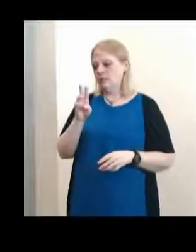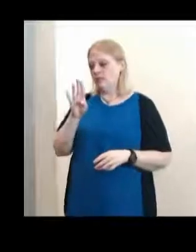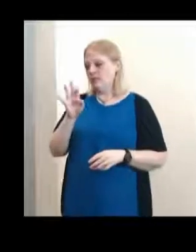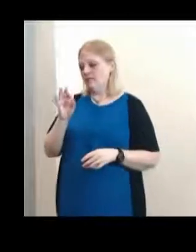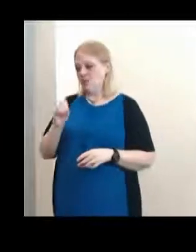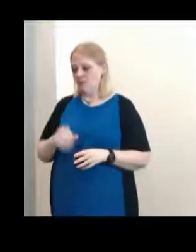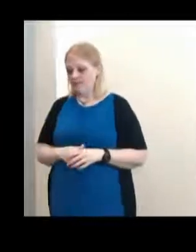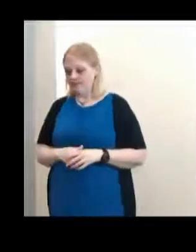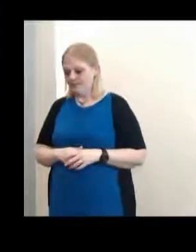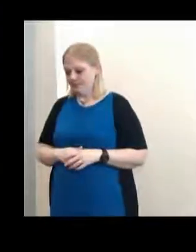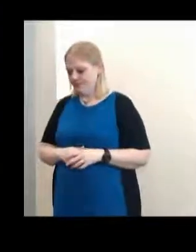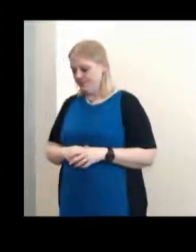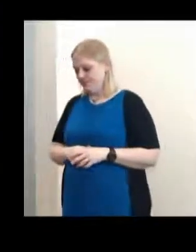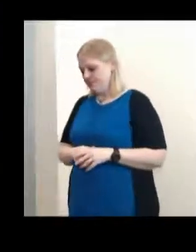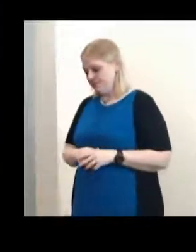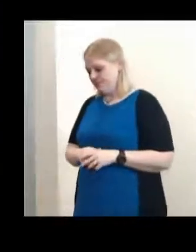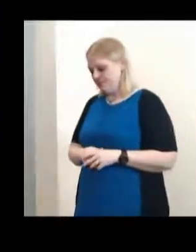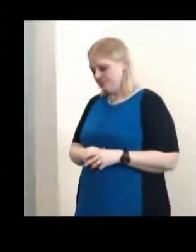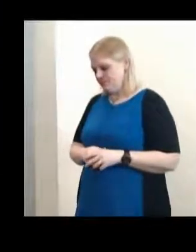WBFO, is anyone on from WBFO?